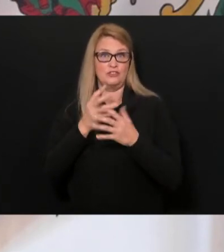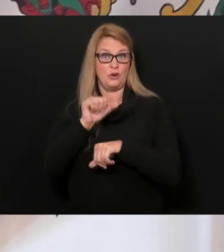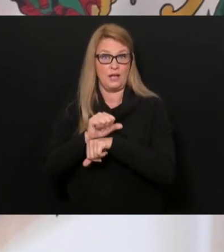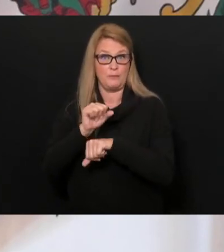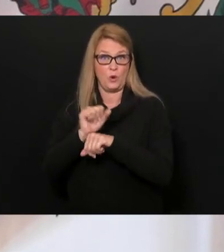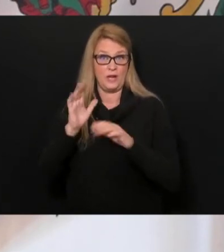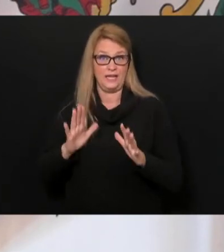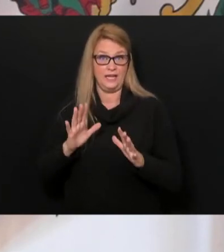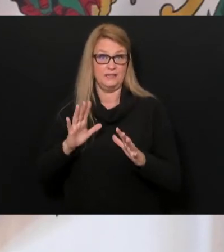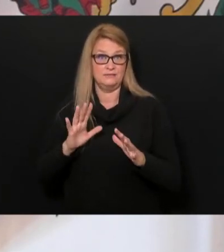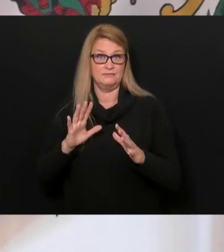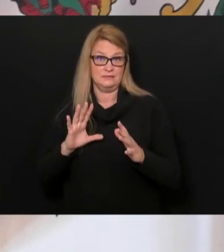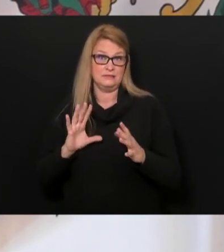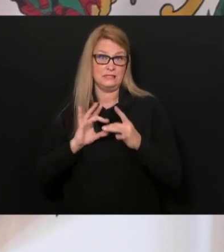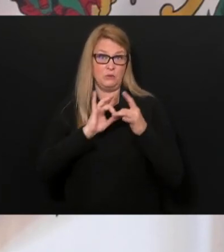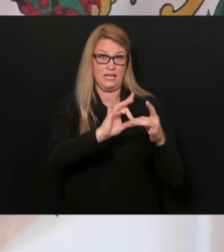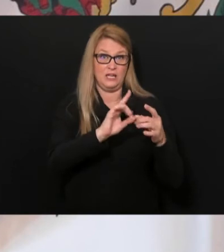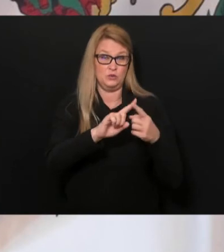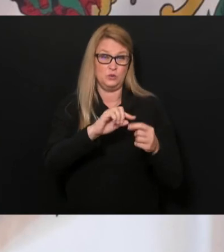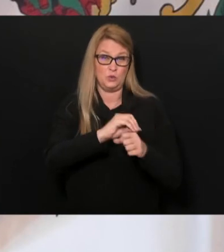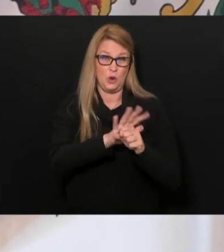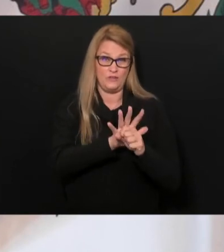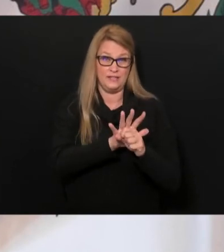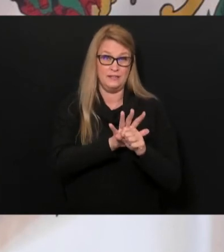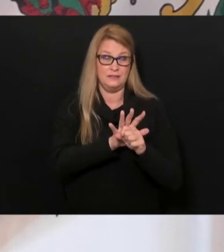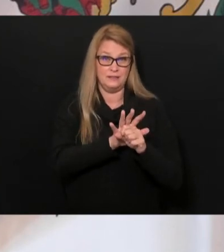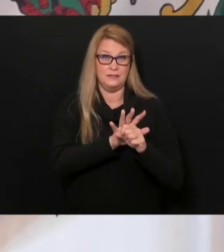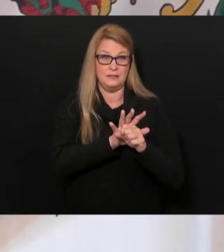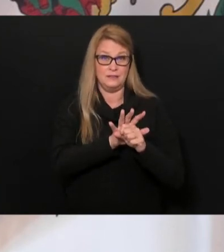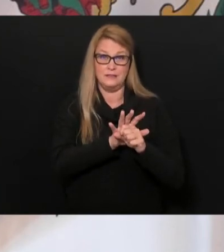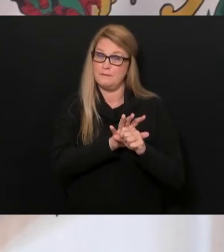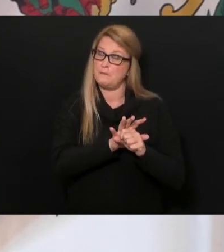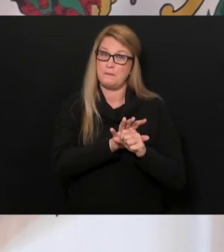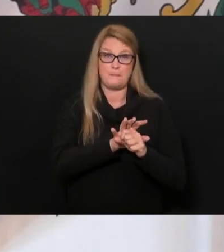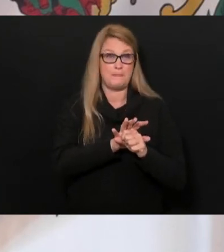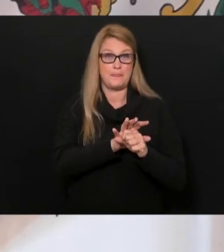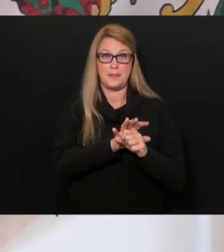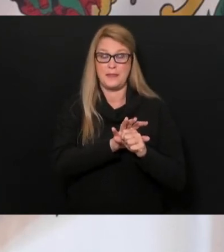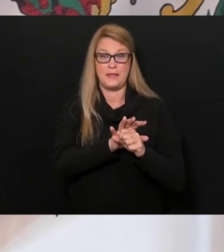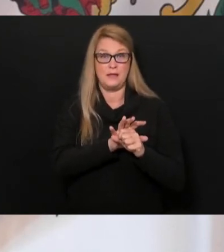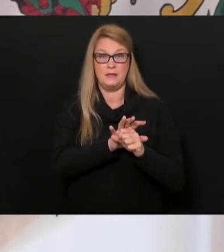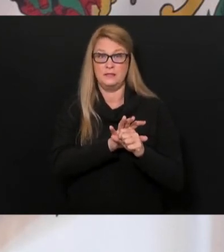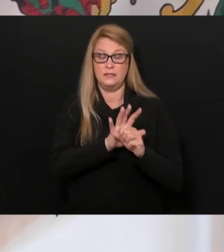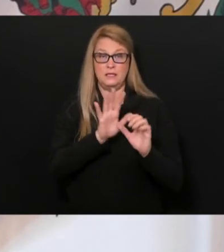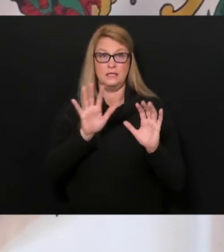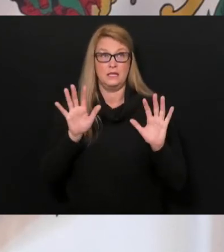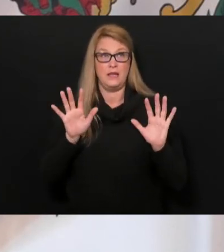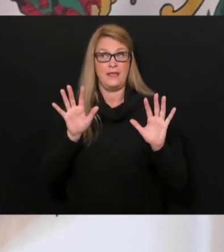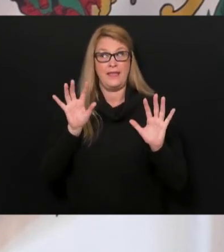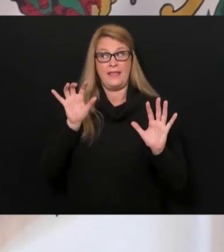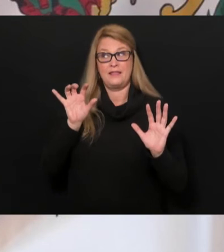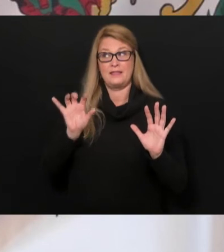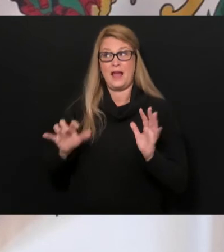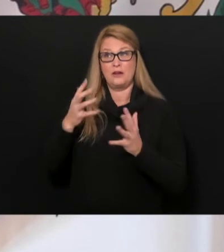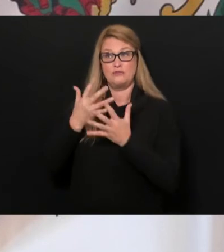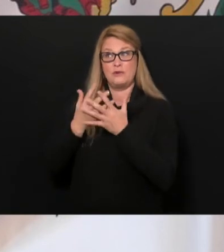to COVID. That's quite an astounding accomplishment, to tell you the truth, that corrections have